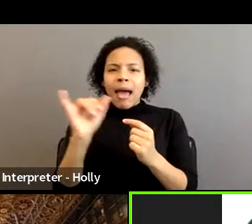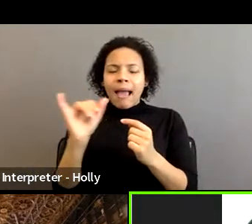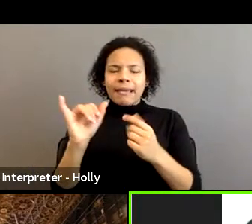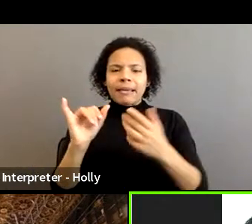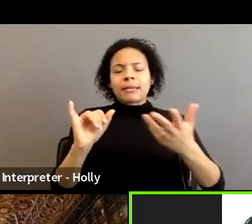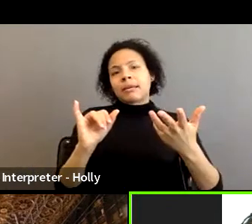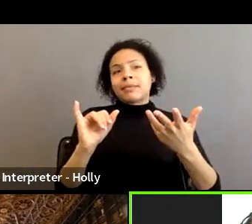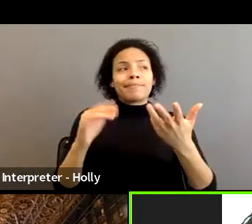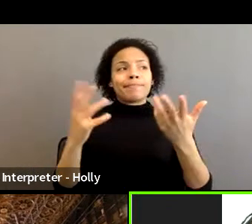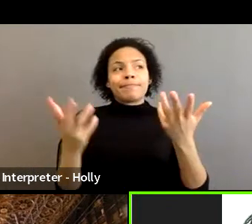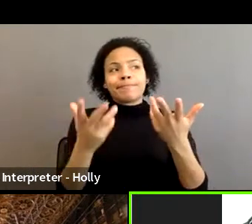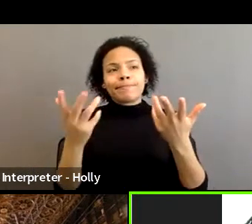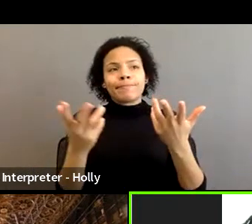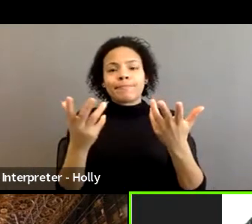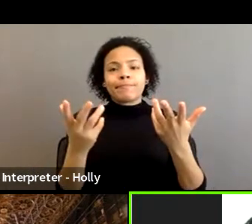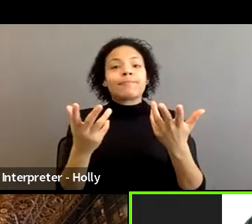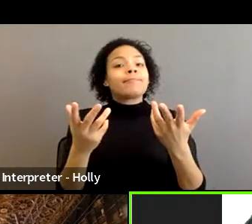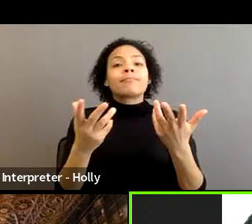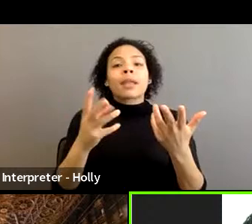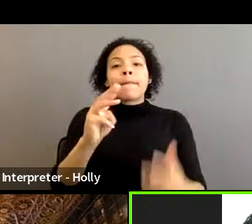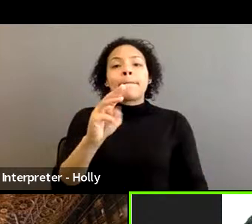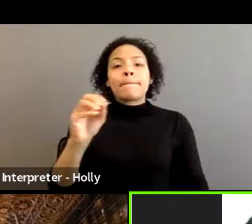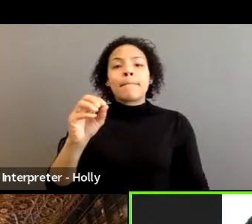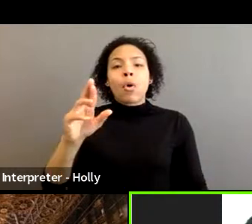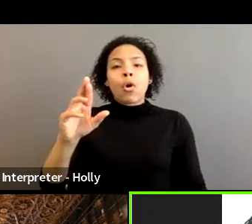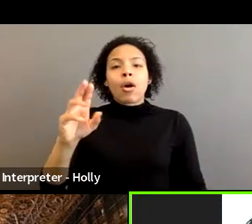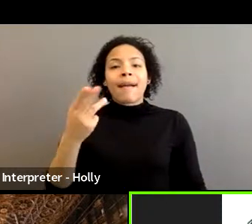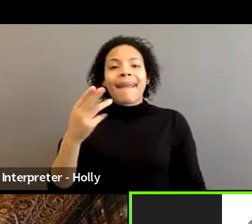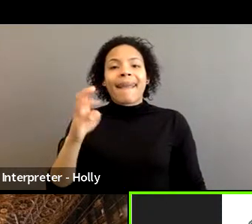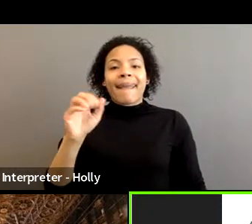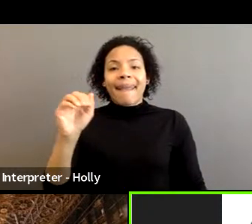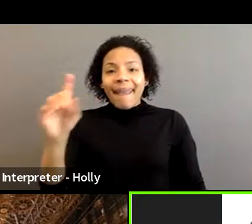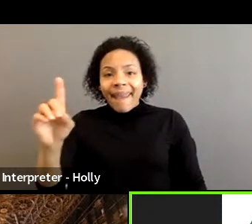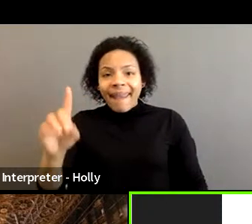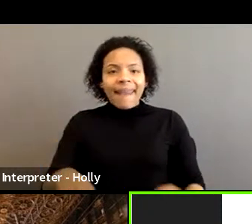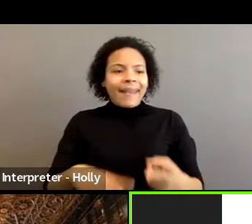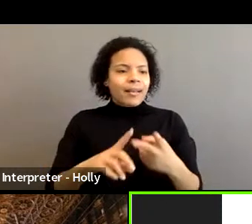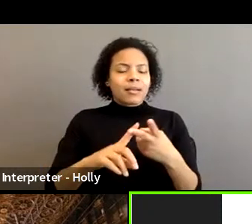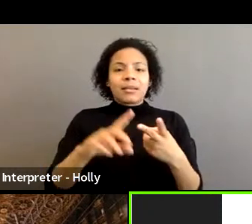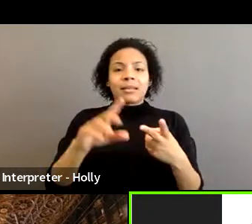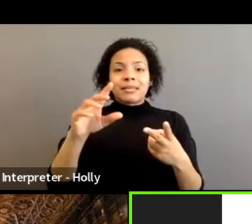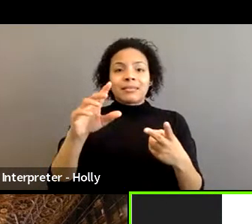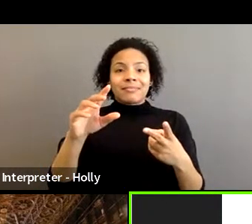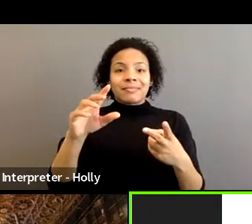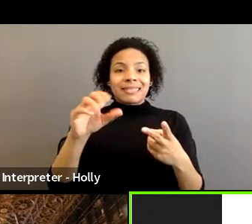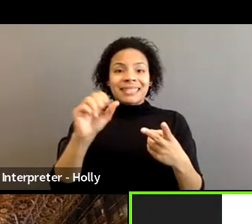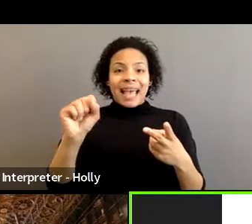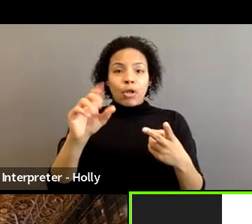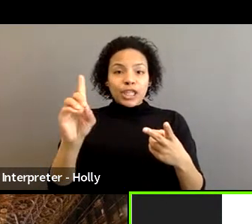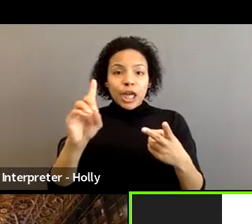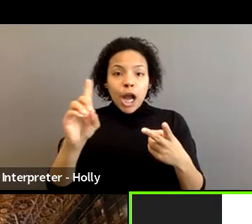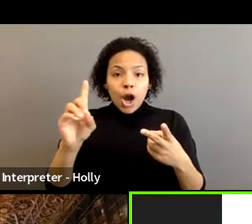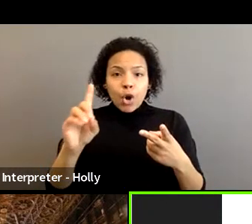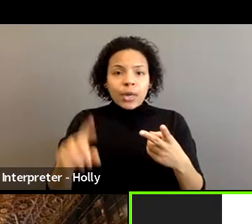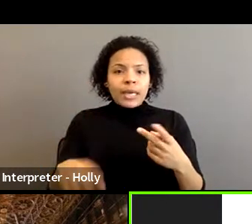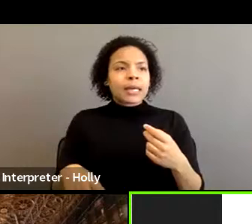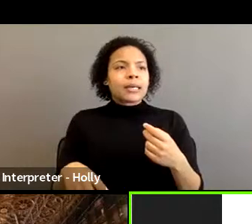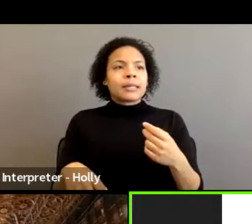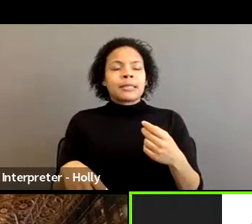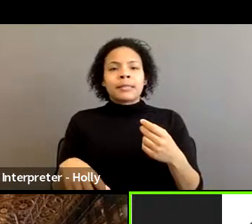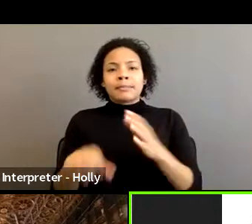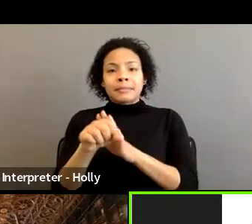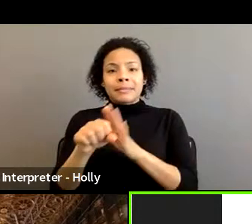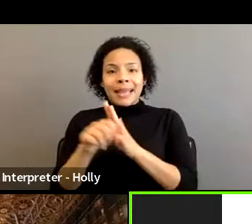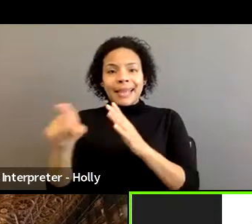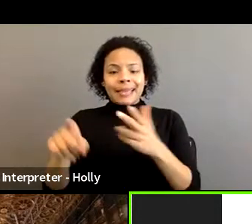environments like Moorhead, or say even some in North Dakota, like Fargo or Bismarck, or even like St.